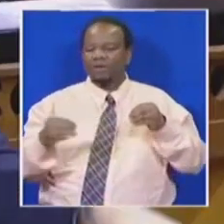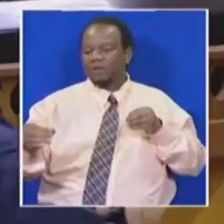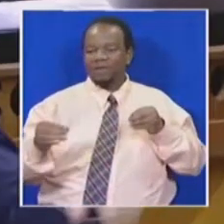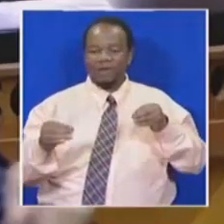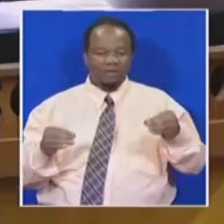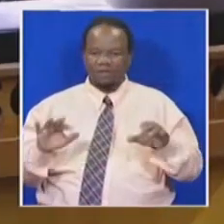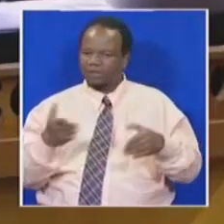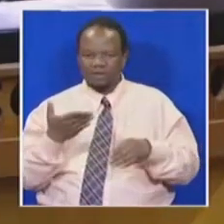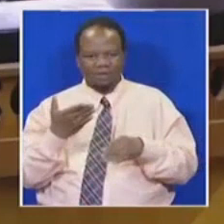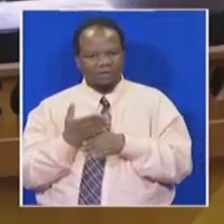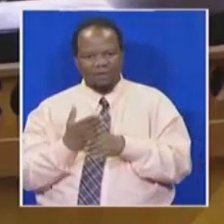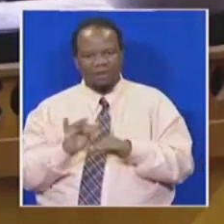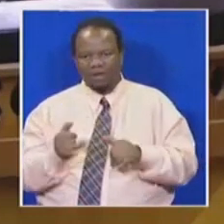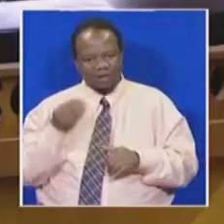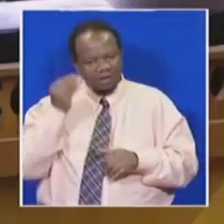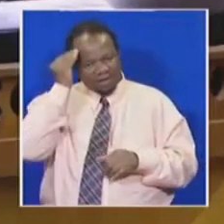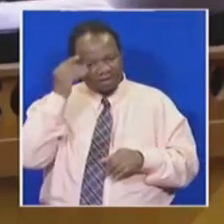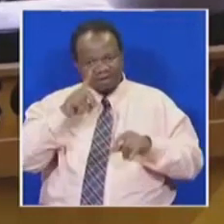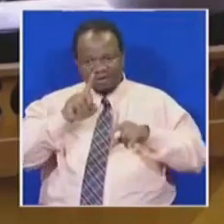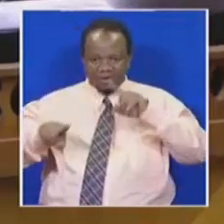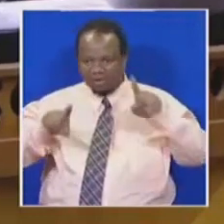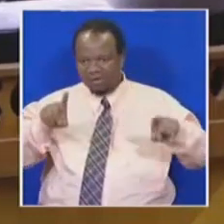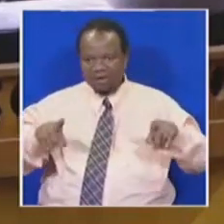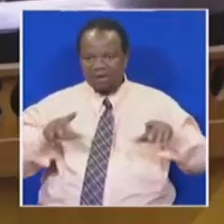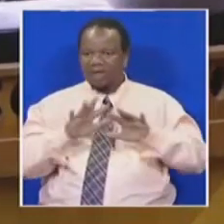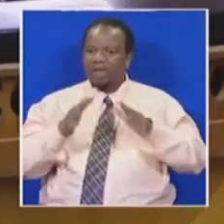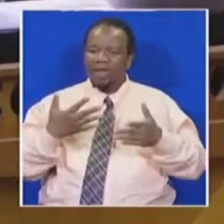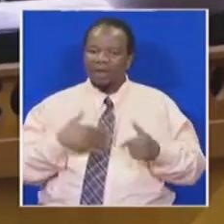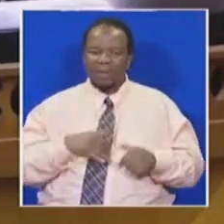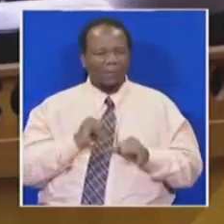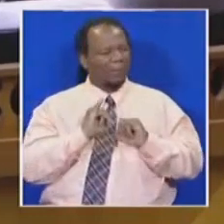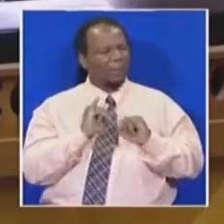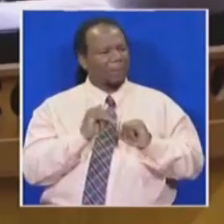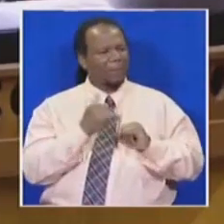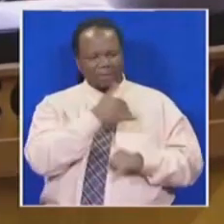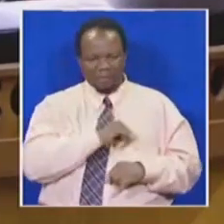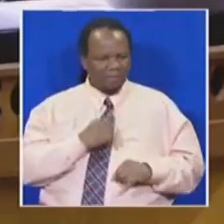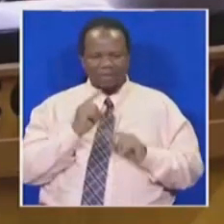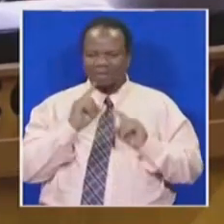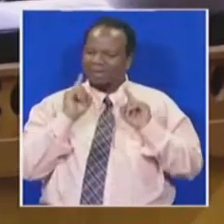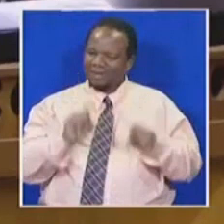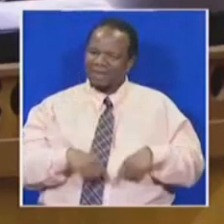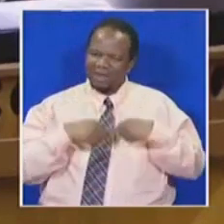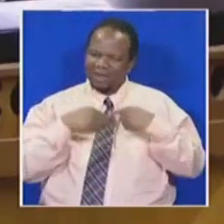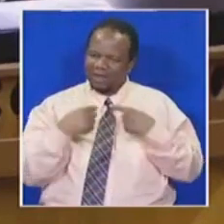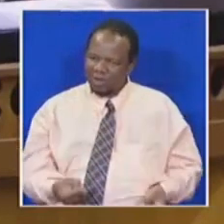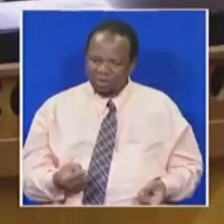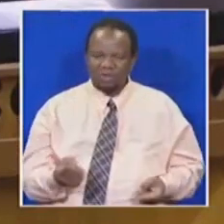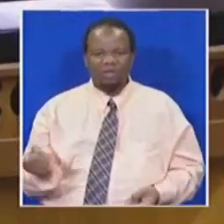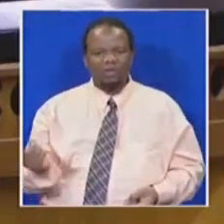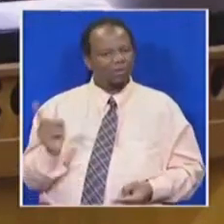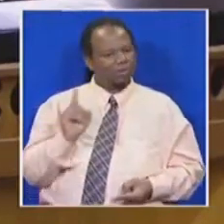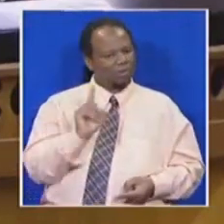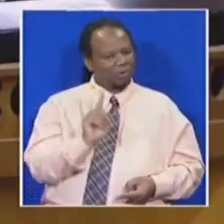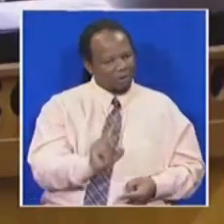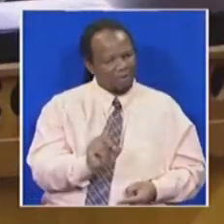so disinterested, and so poorly disciplined that they are not capable of even getting the basics right,